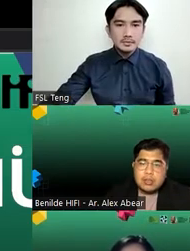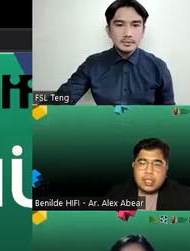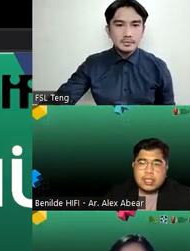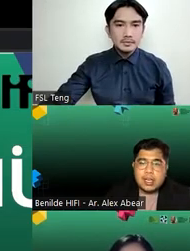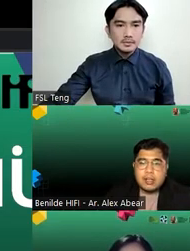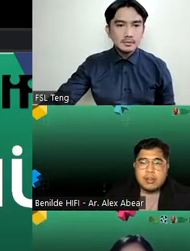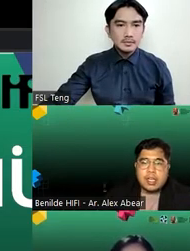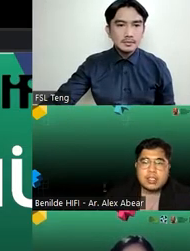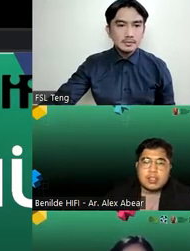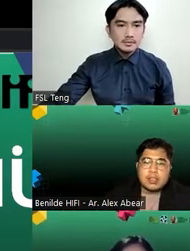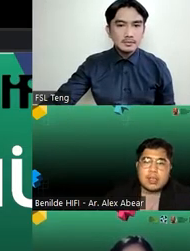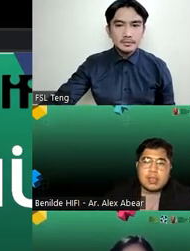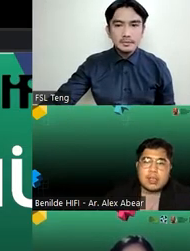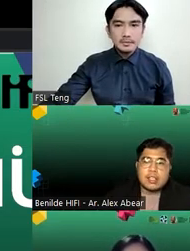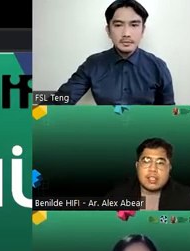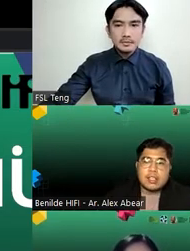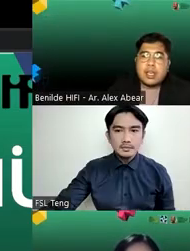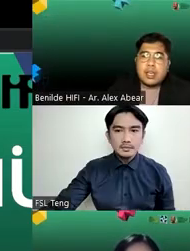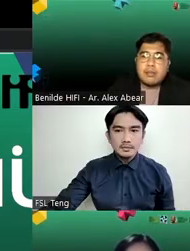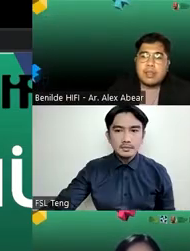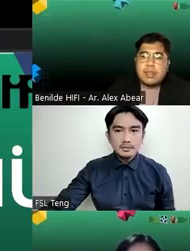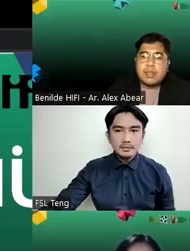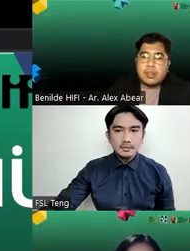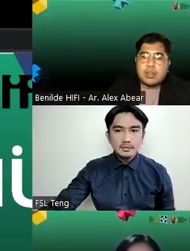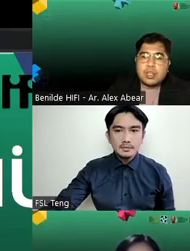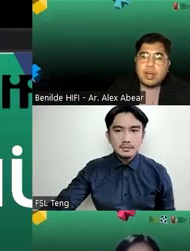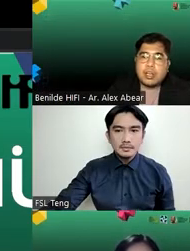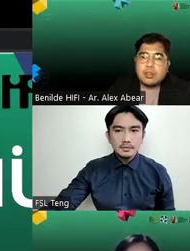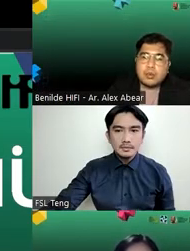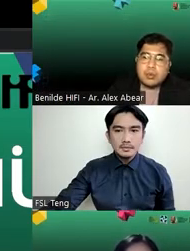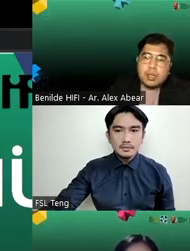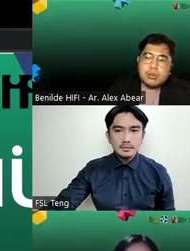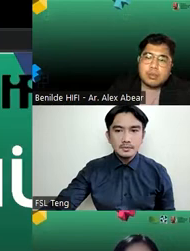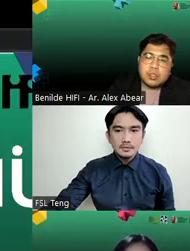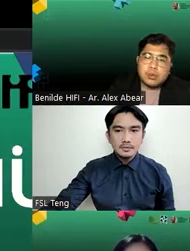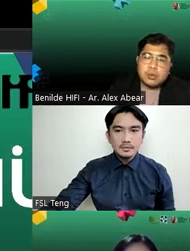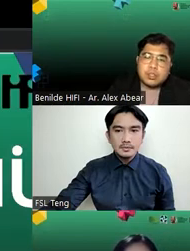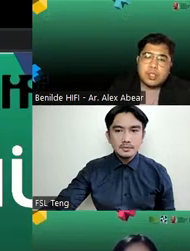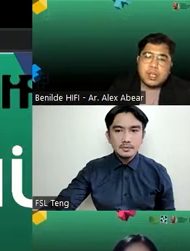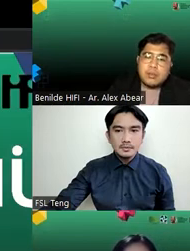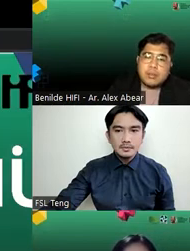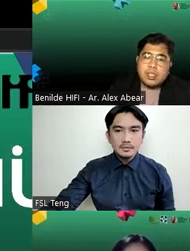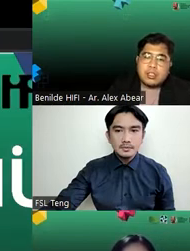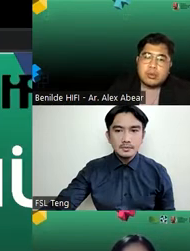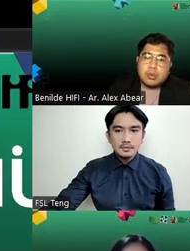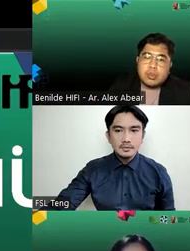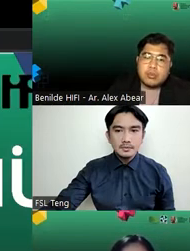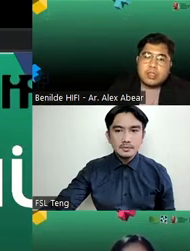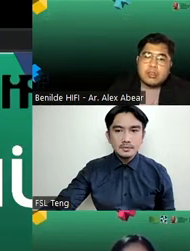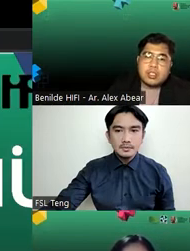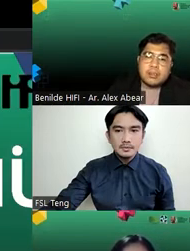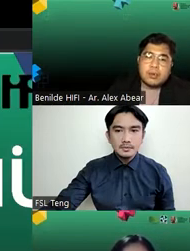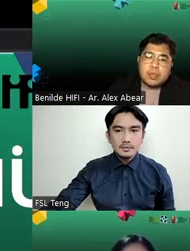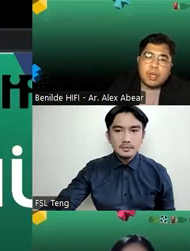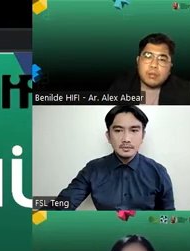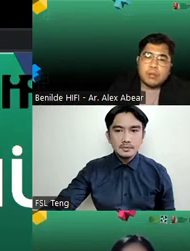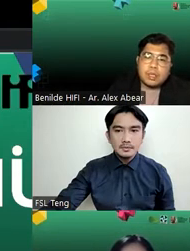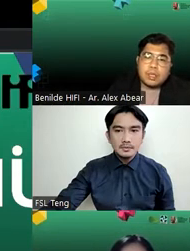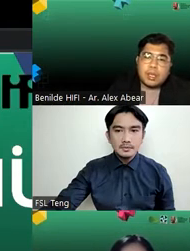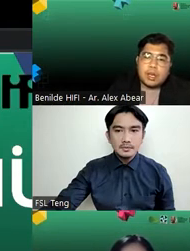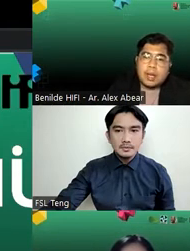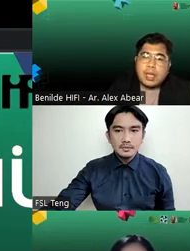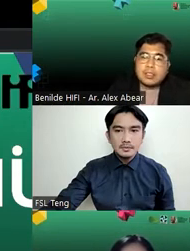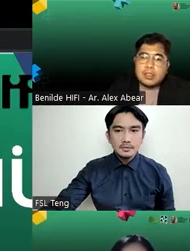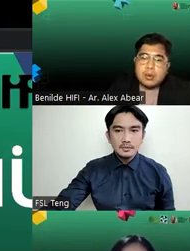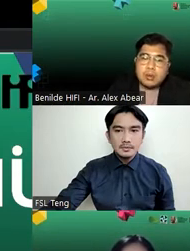are actually recognized internationally and featured in various programs or shows like PH Tokyo Mentorship Program